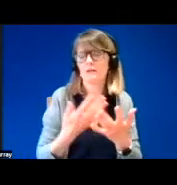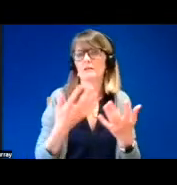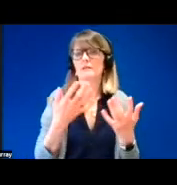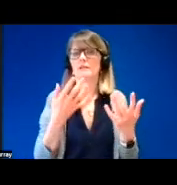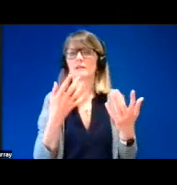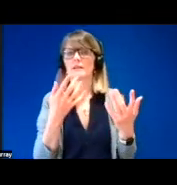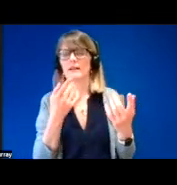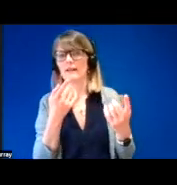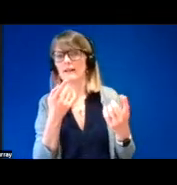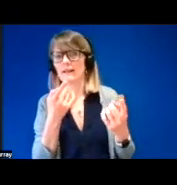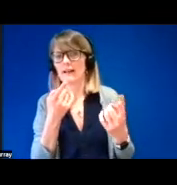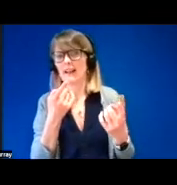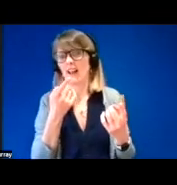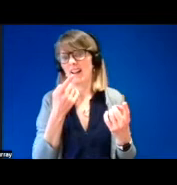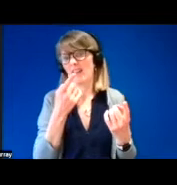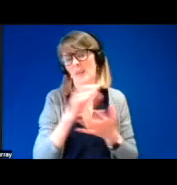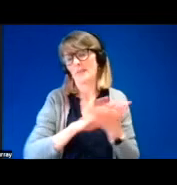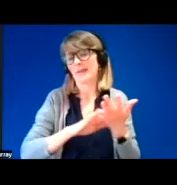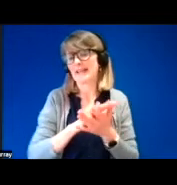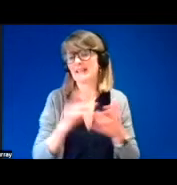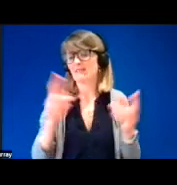a lack of opportunity.